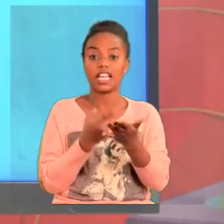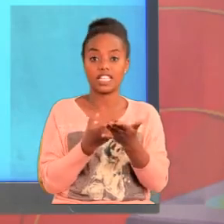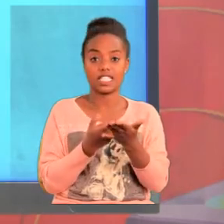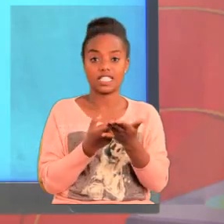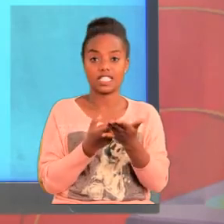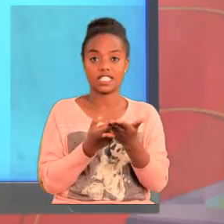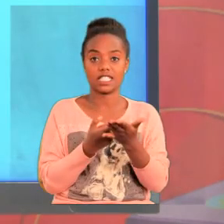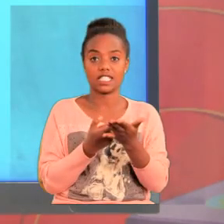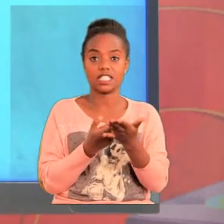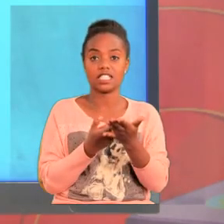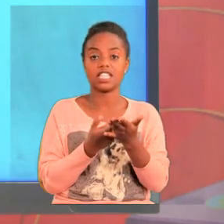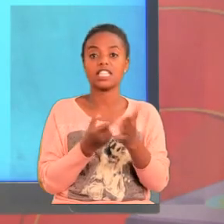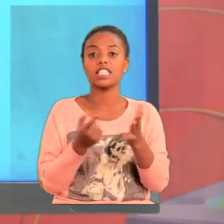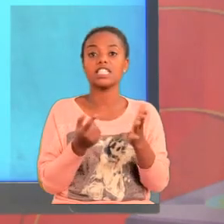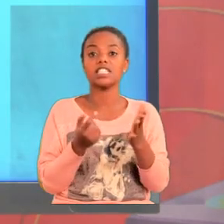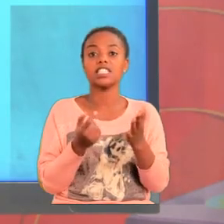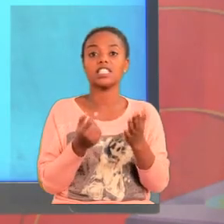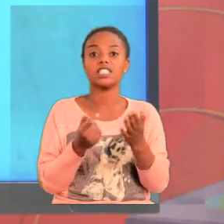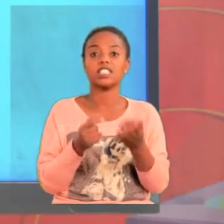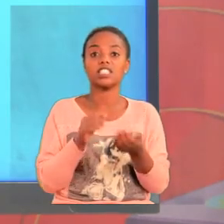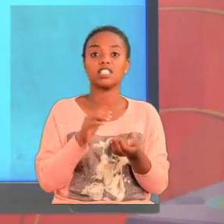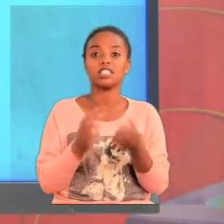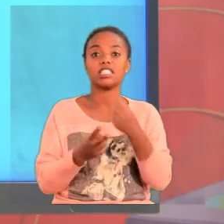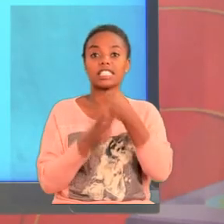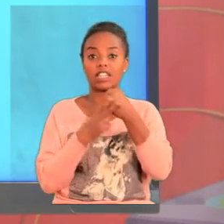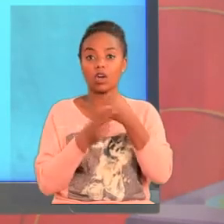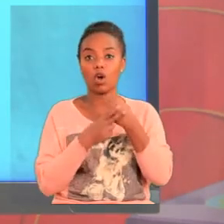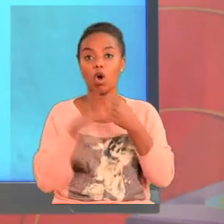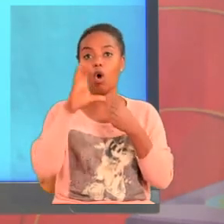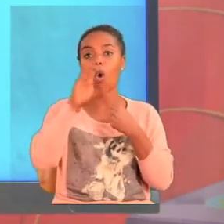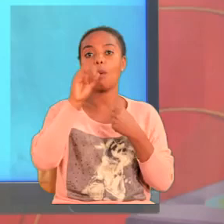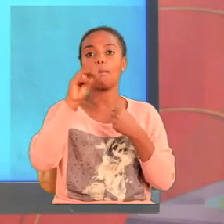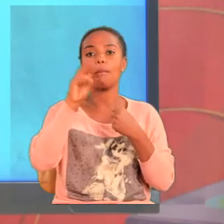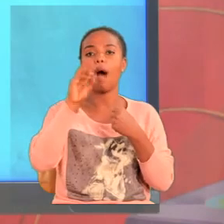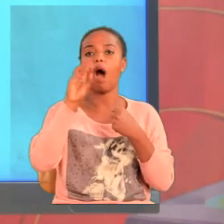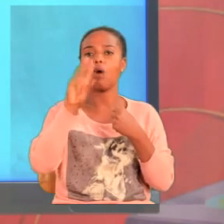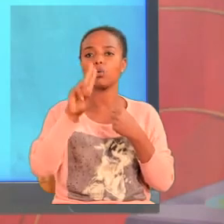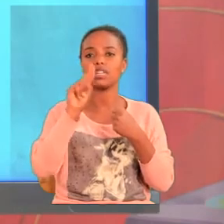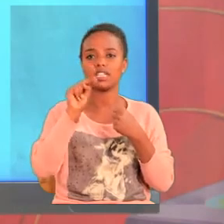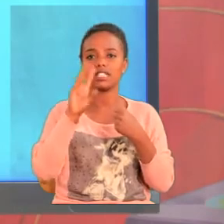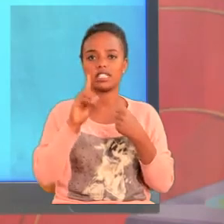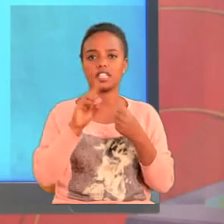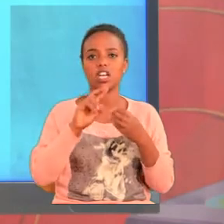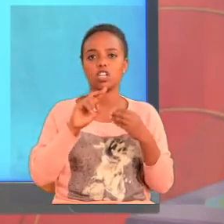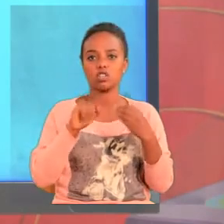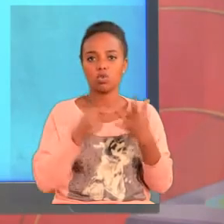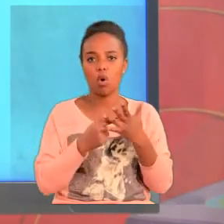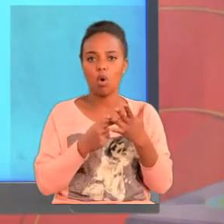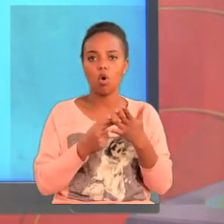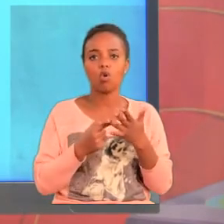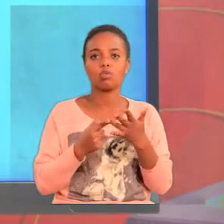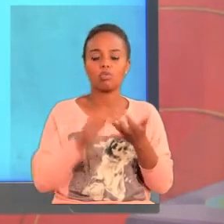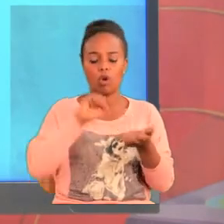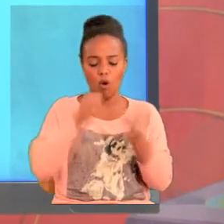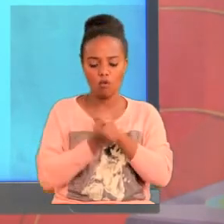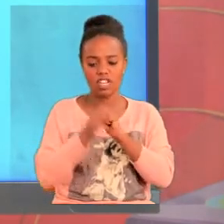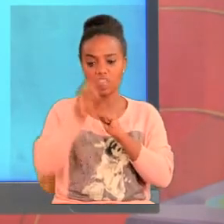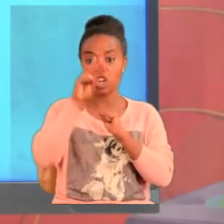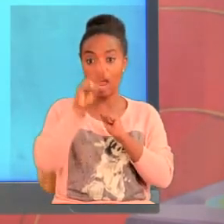compounded semi-annually, so semi-annual is twice in a year, so the conversion factor period is this, M is this